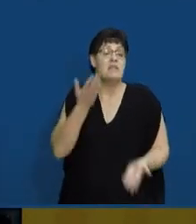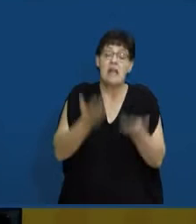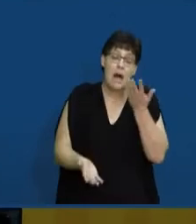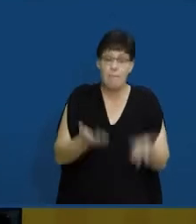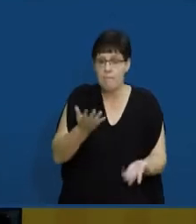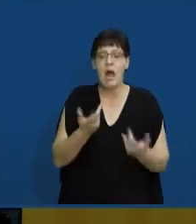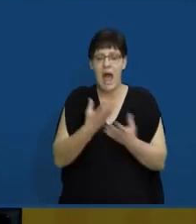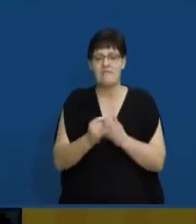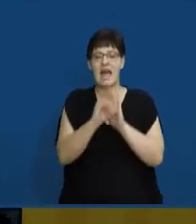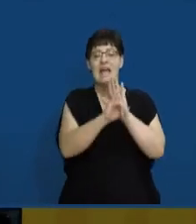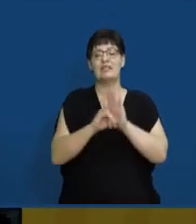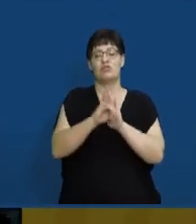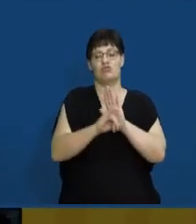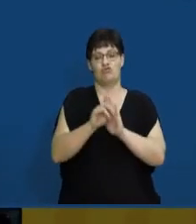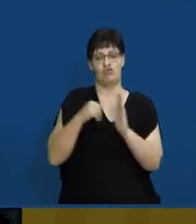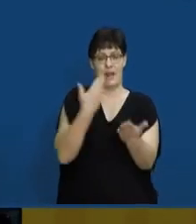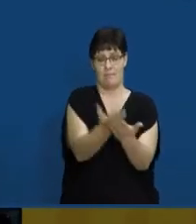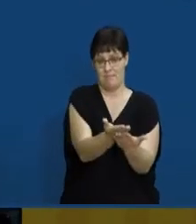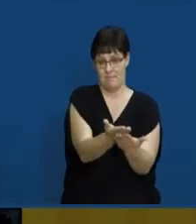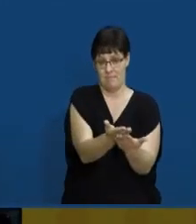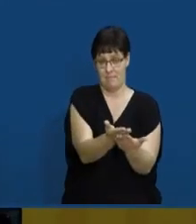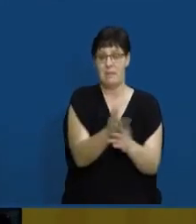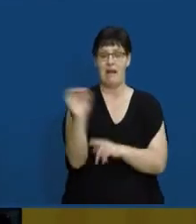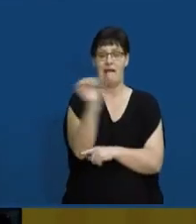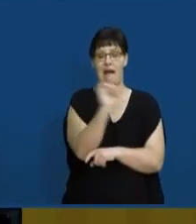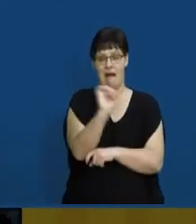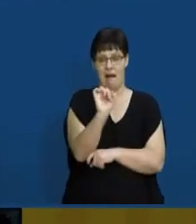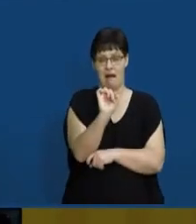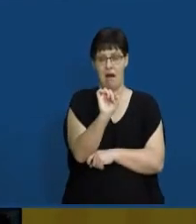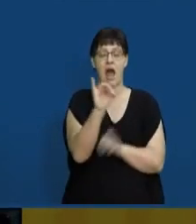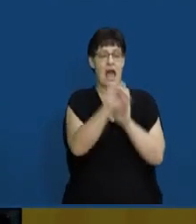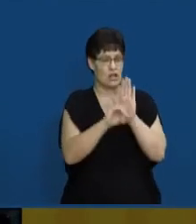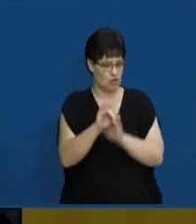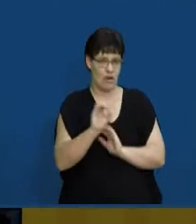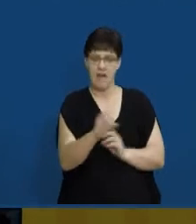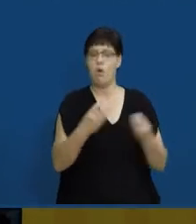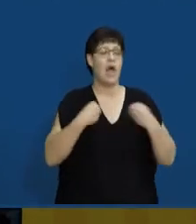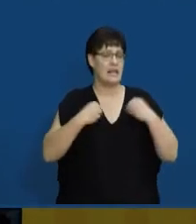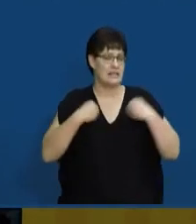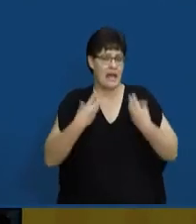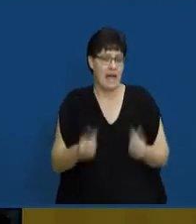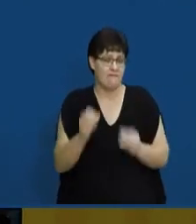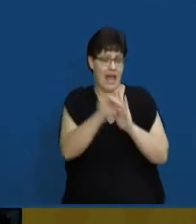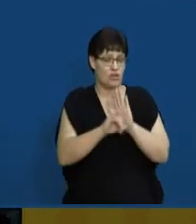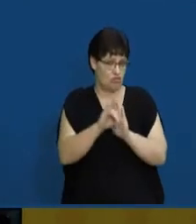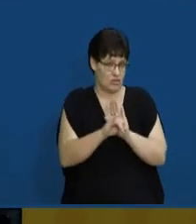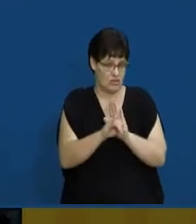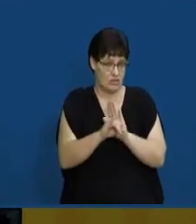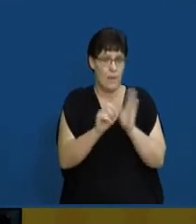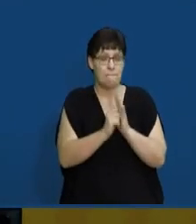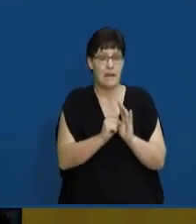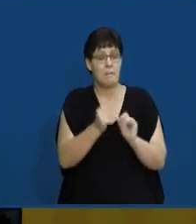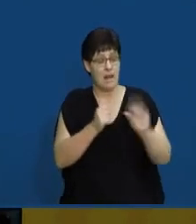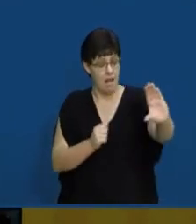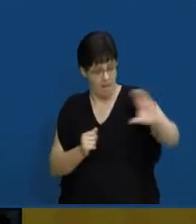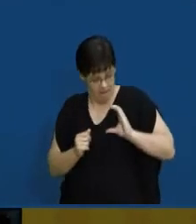an insurance claim where the vehicle is insured or the asset is insured, but you haven't received the